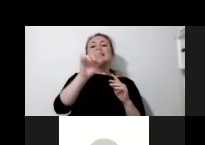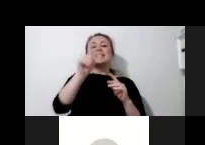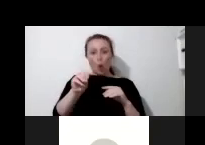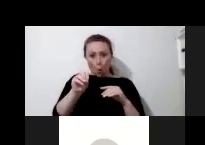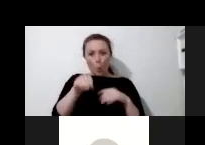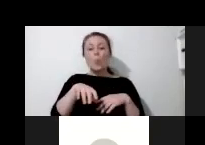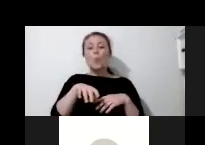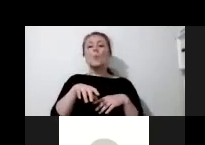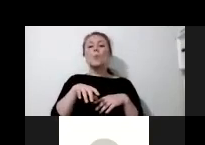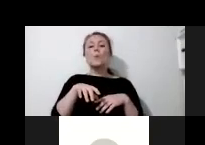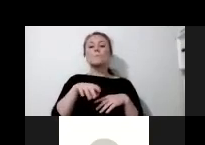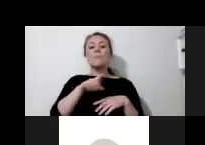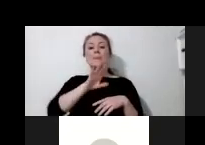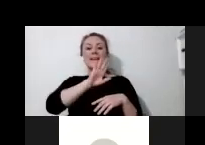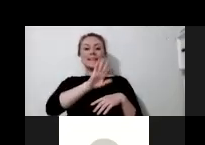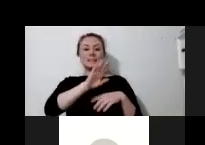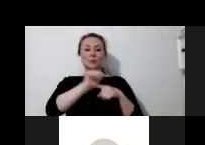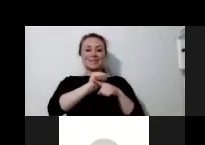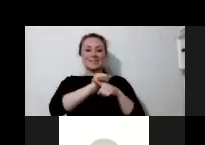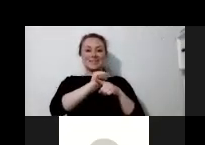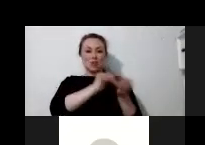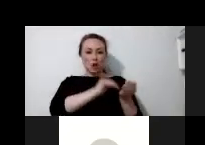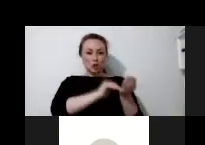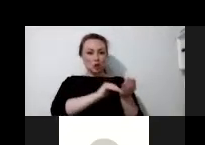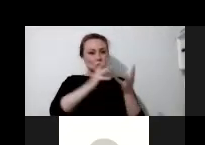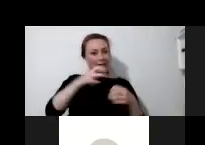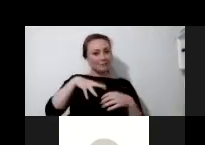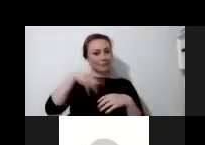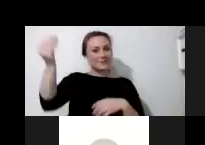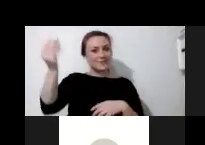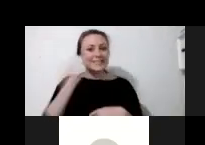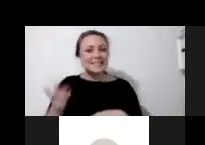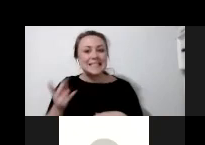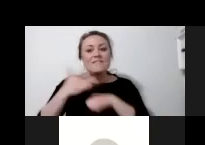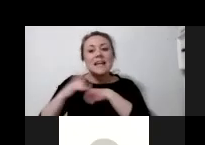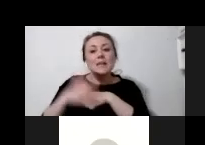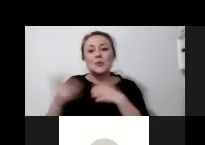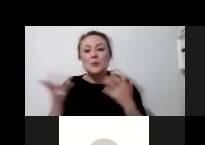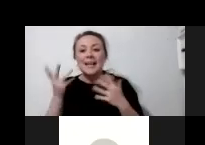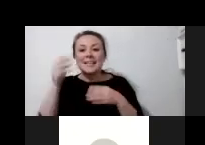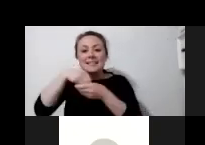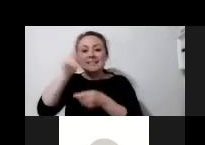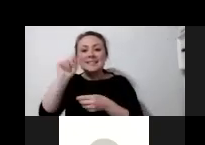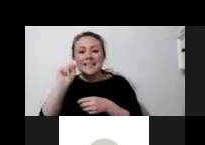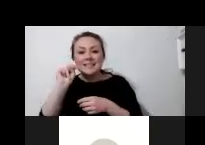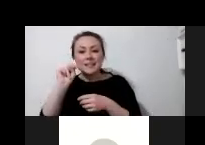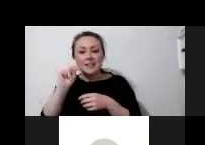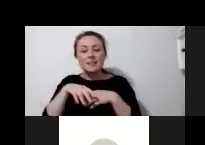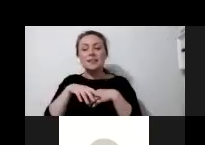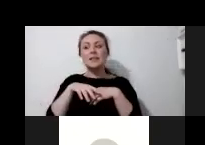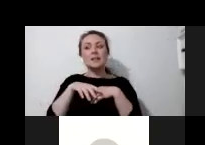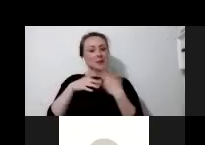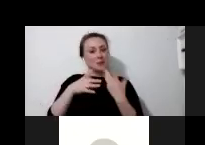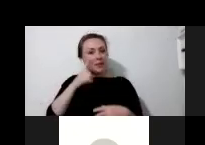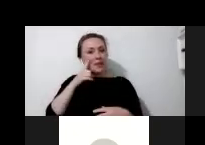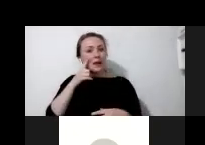to see what was available in other countries and at Kansas, bring that back, that perhaps one day they